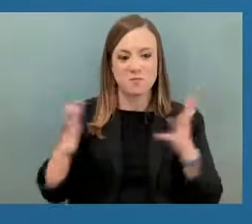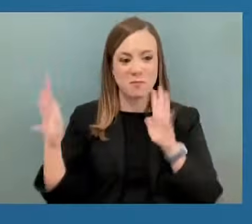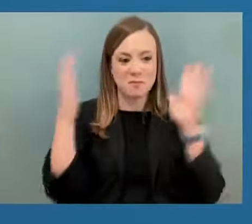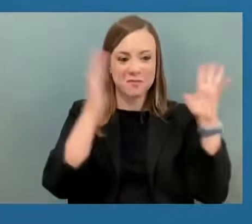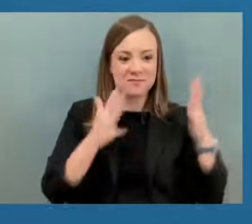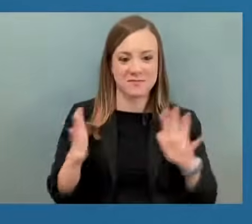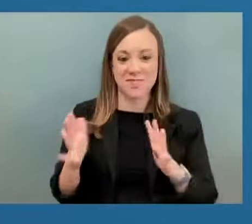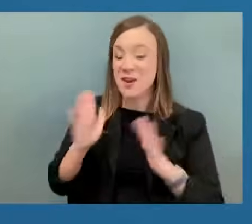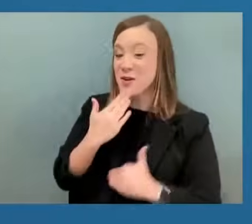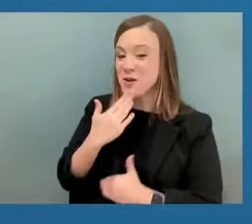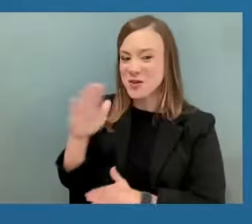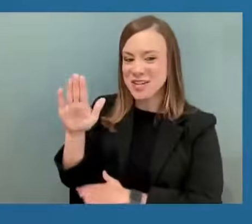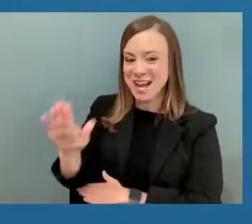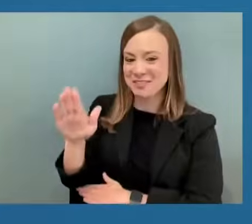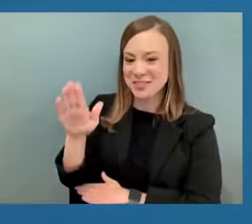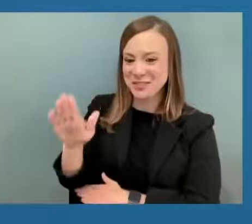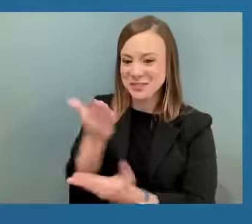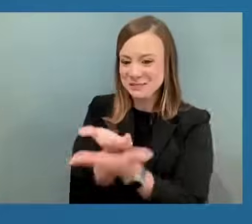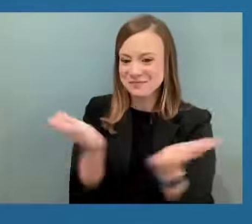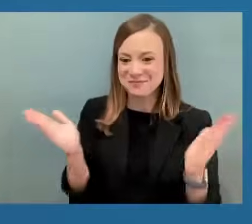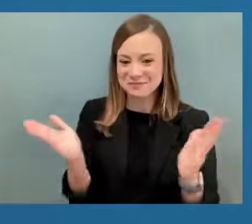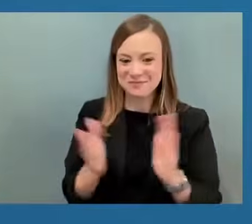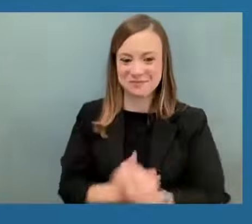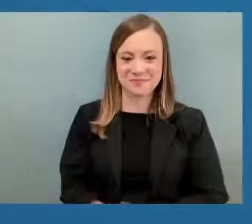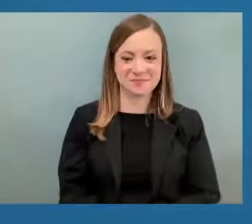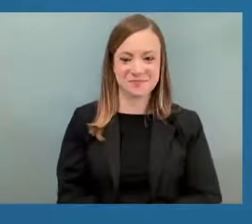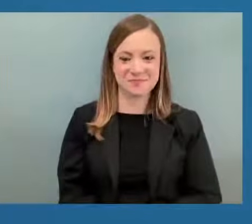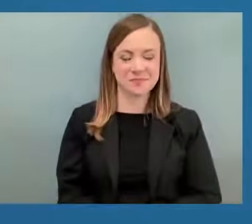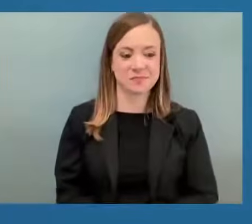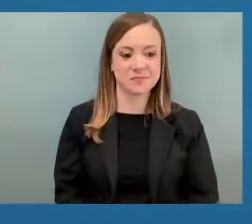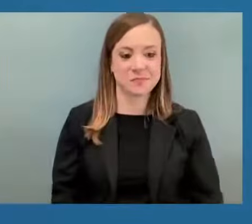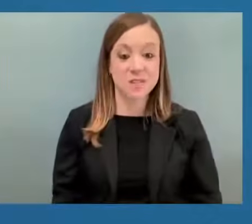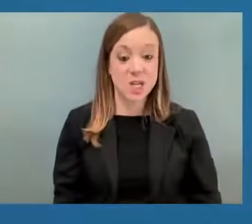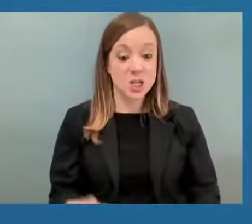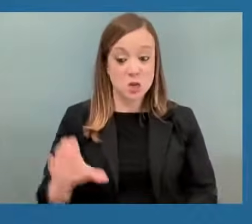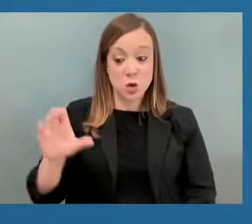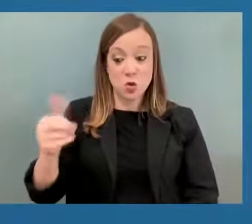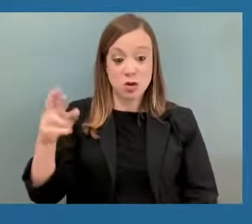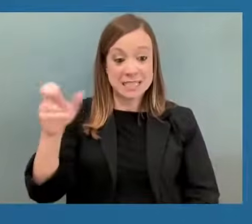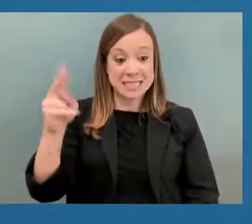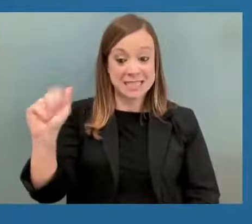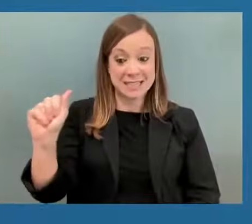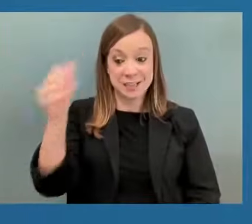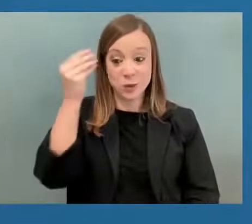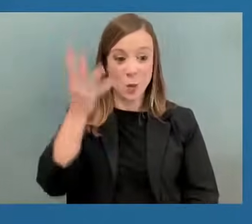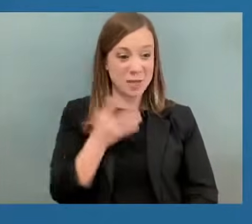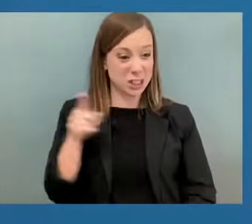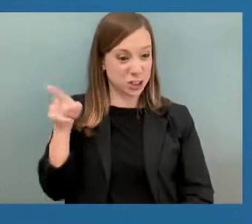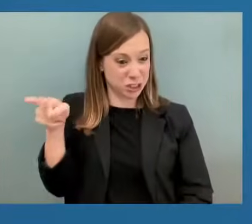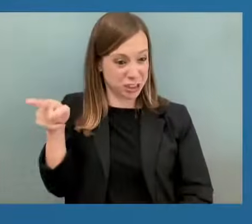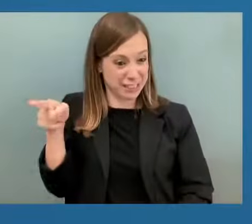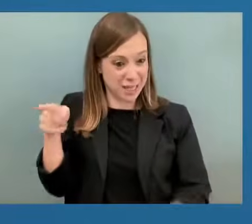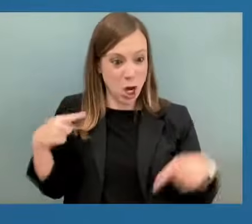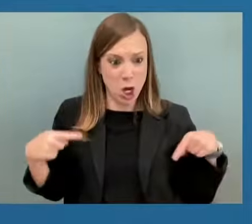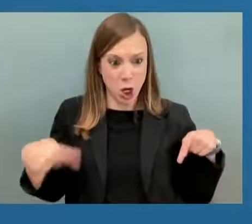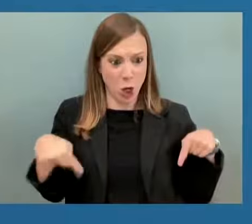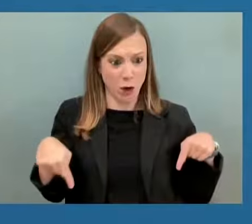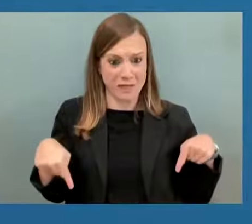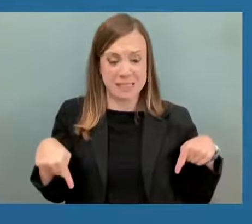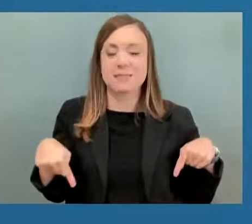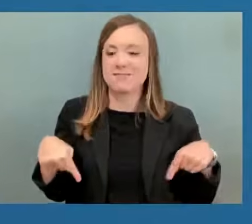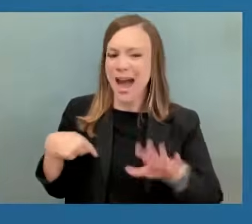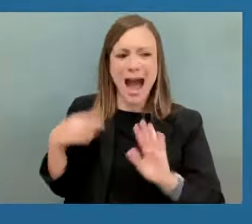Good afternoon, everybody. So Christina kept telling me she was nervous. Yeah, okay. I saw